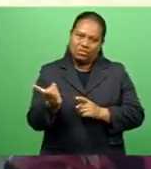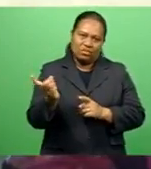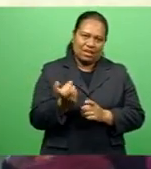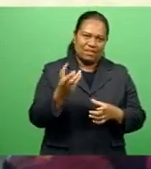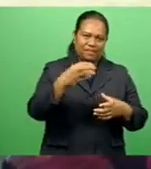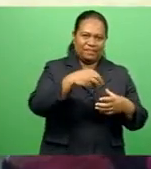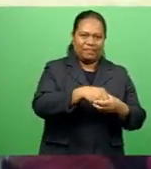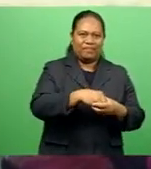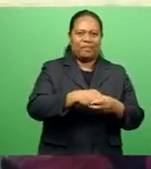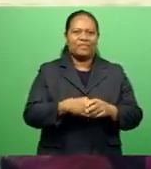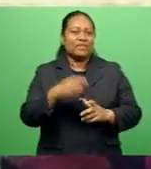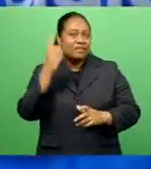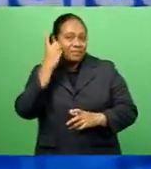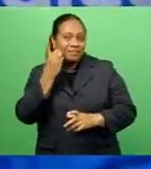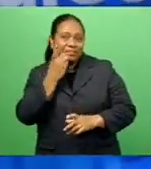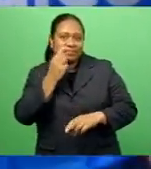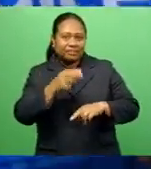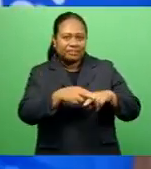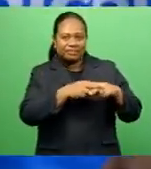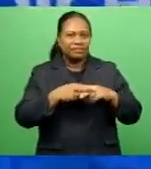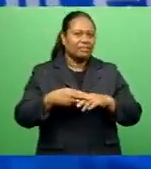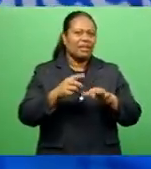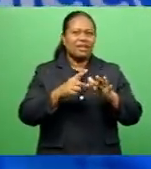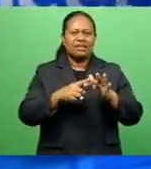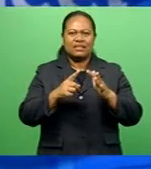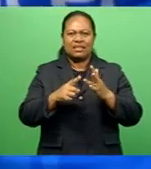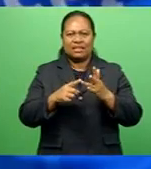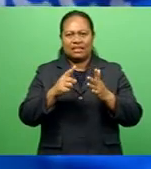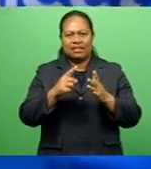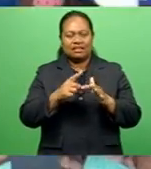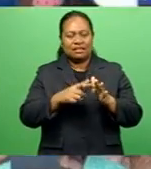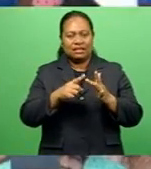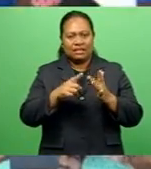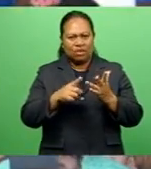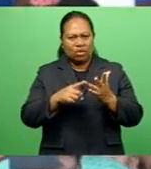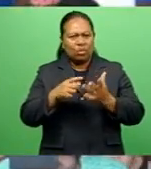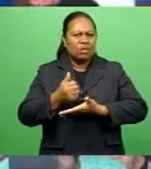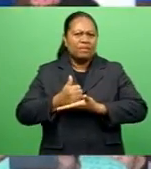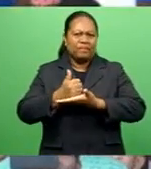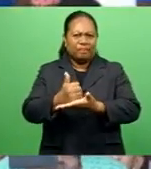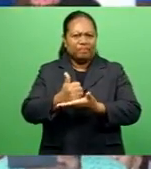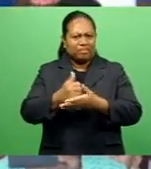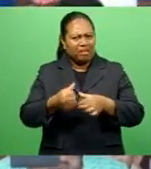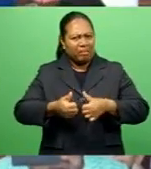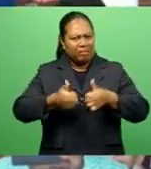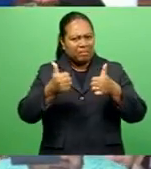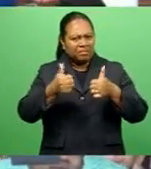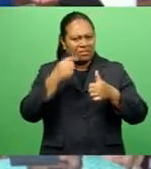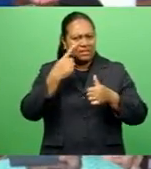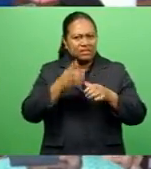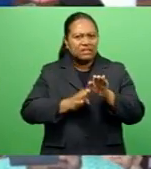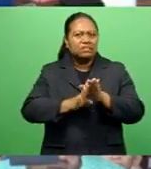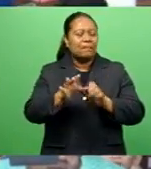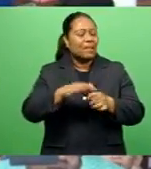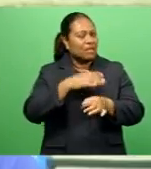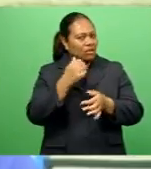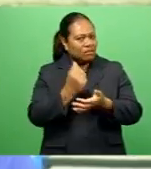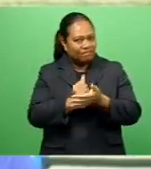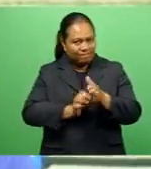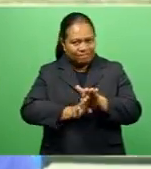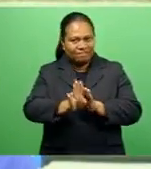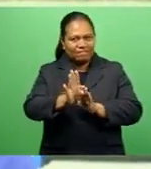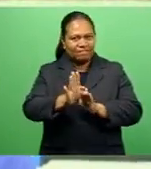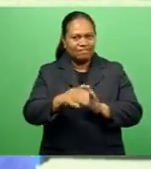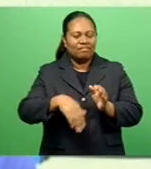games. Digicel Fiji CEO Farid Mohammed says the sponsorship is vital in ensuring the development of soccer in the